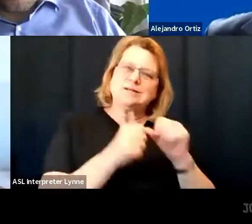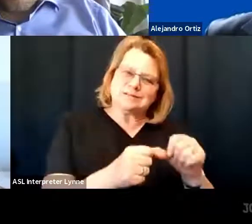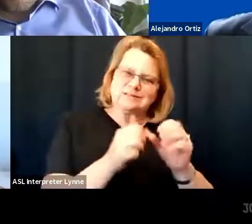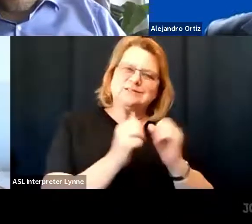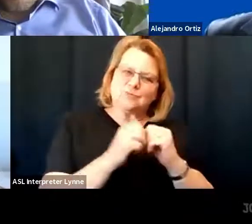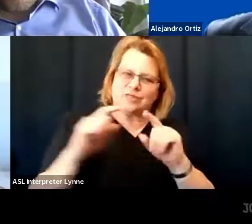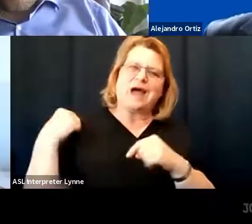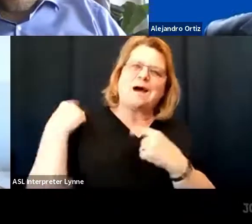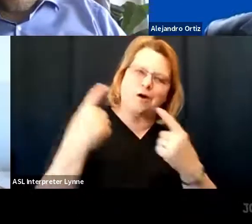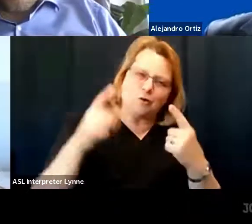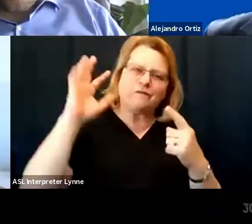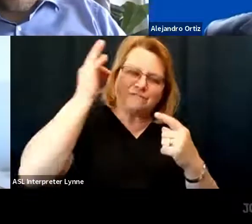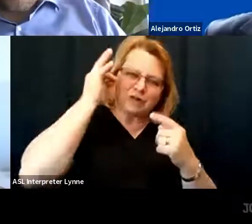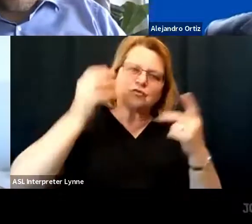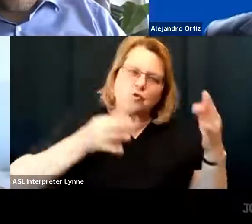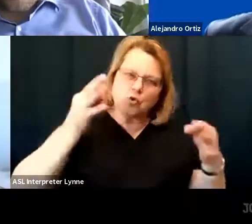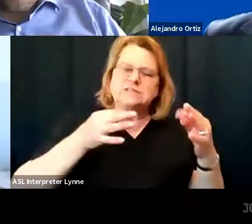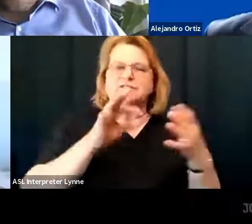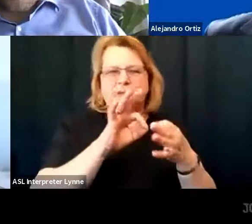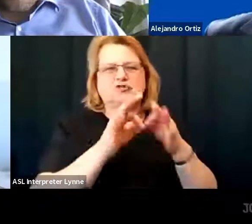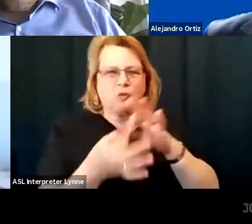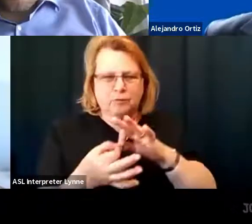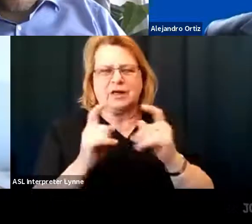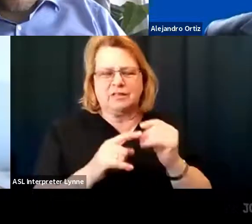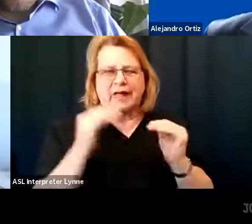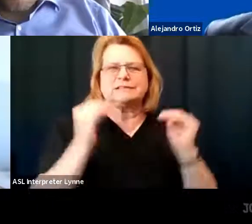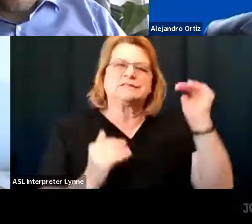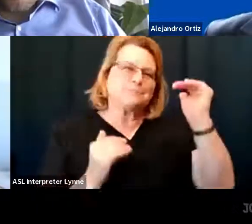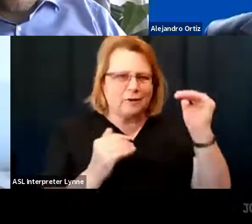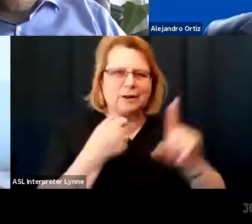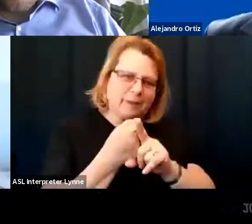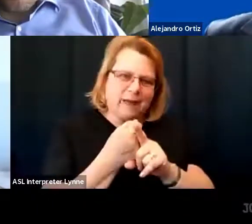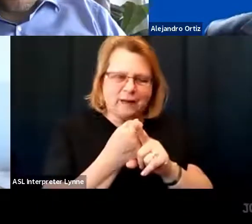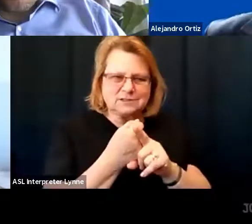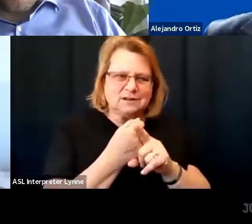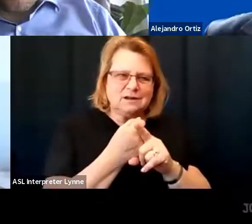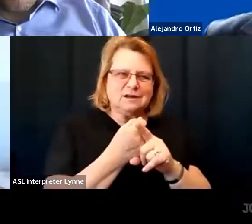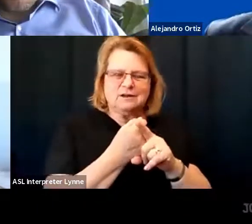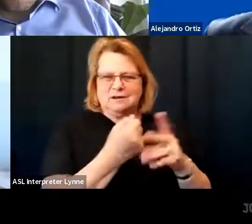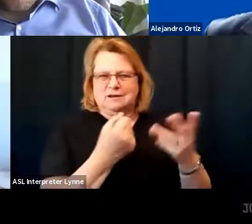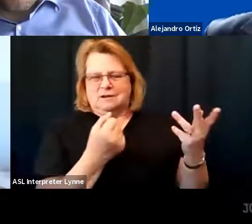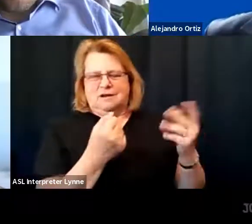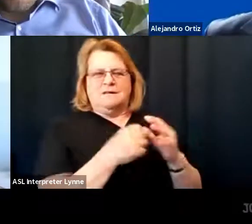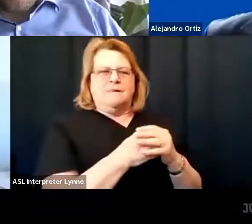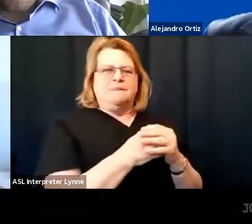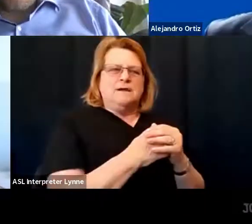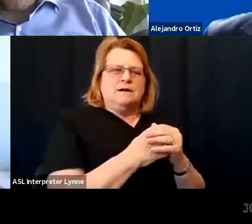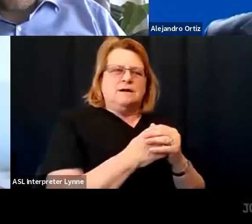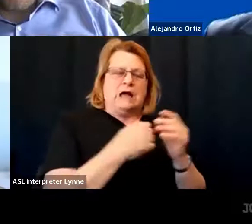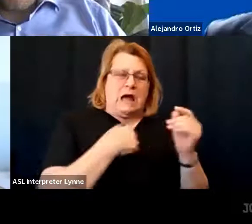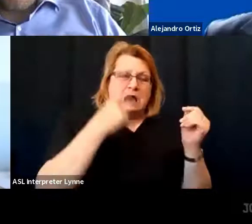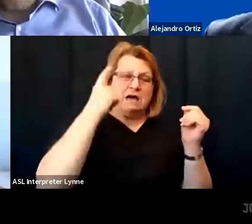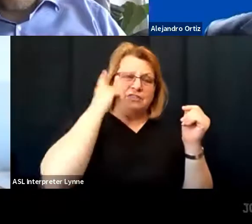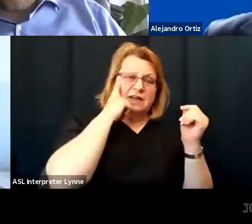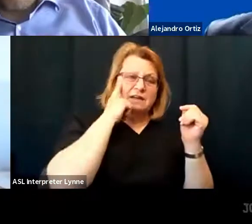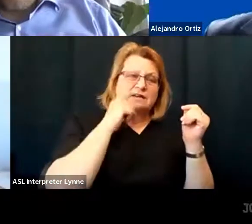been interpreting disparate impact, you know, for decades in this context. I did, you know, there